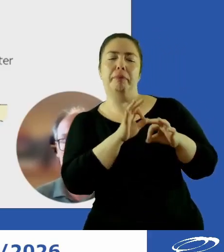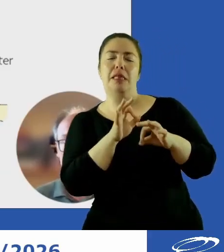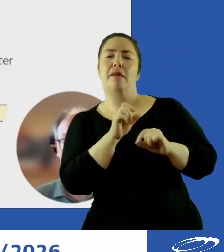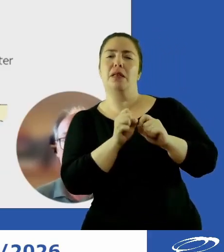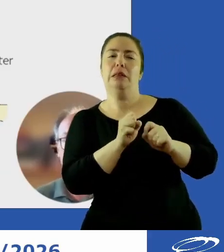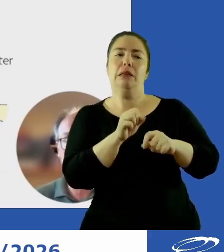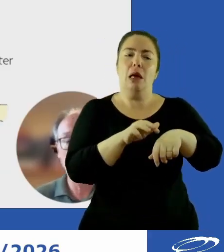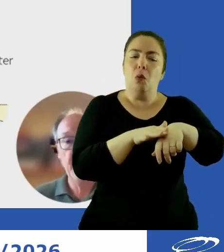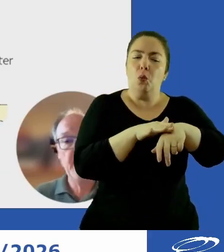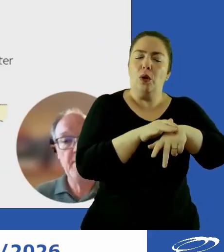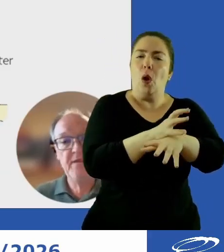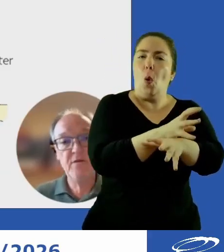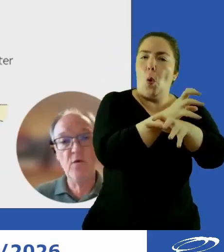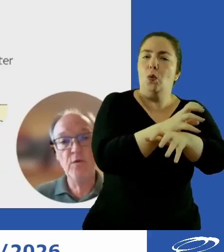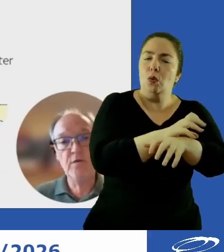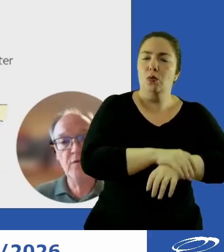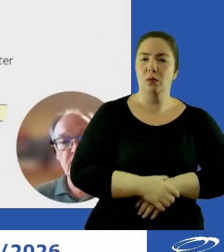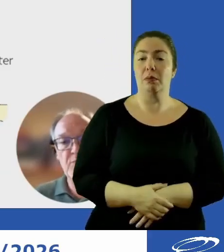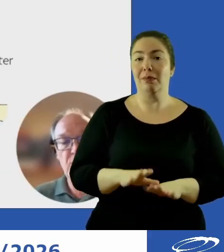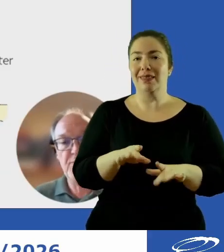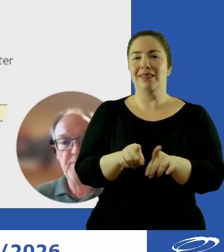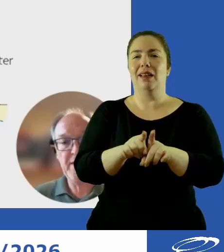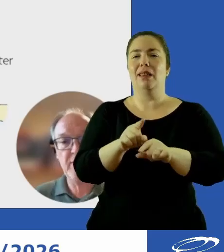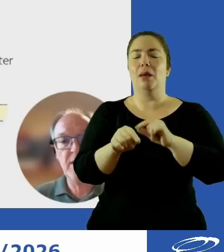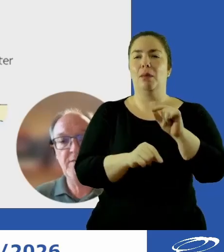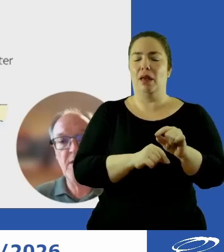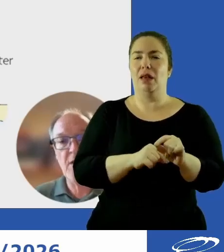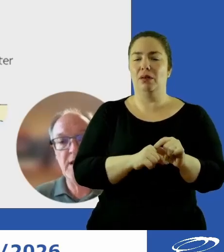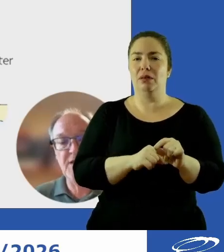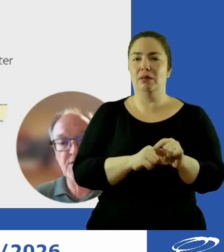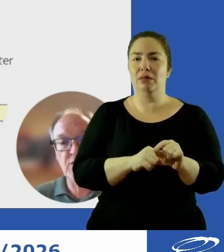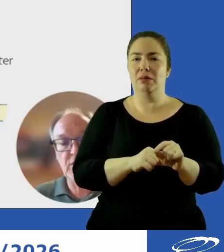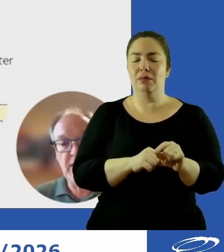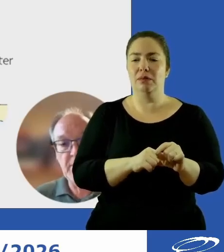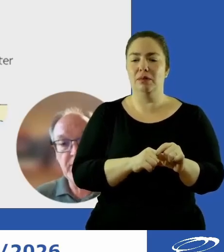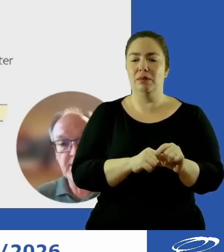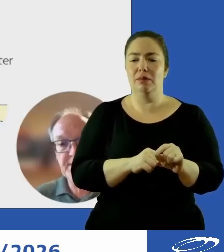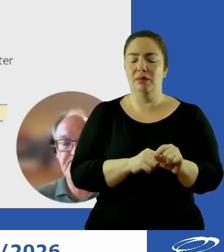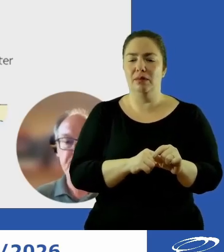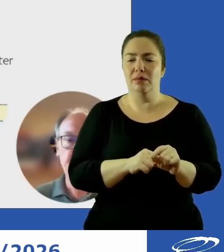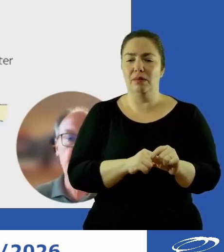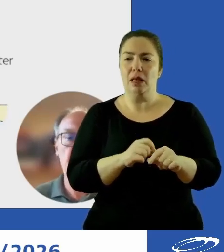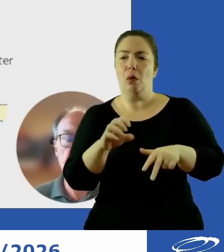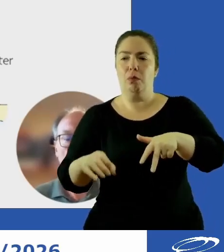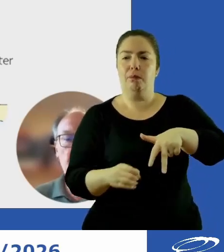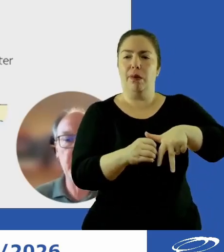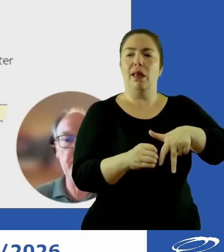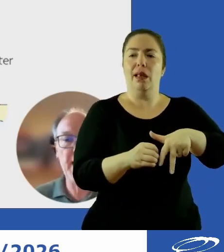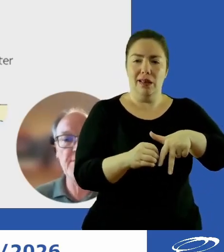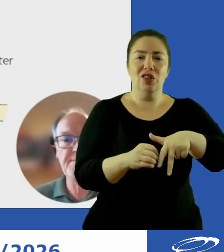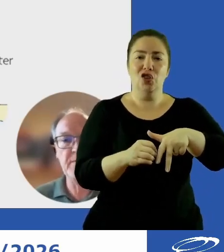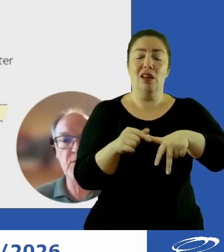of the prosthesis. But there is also a subgroup of bacteria that are attached to the implant and forming